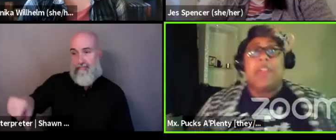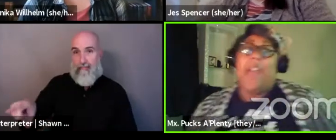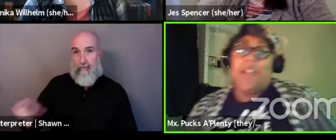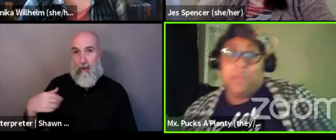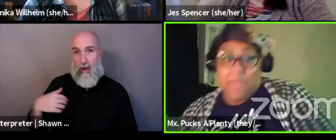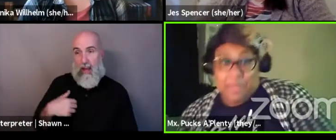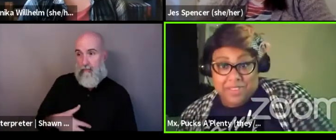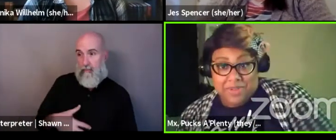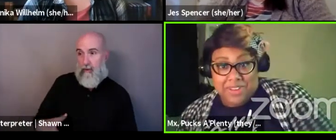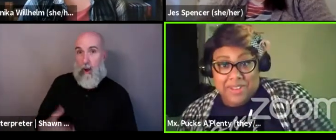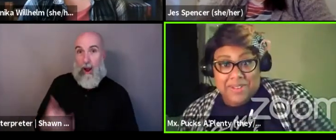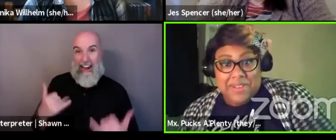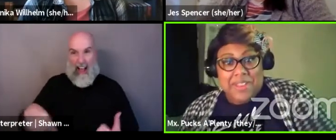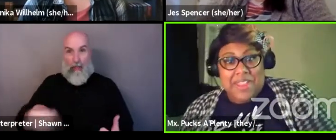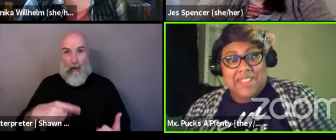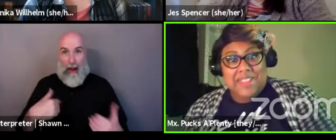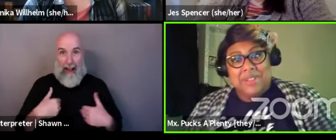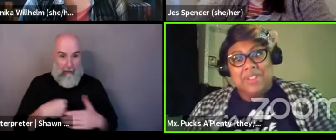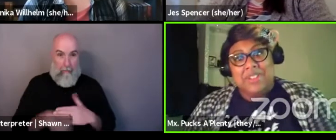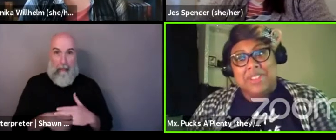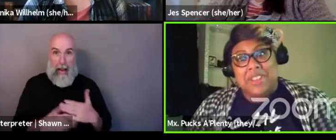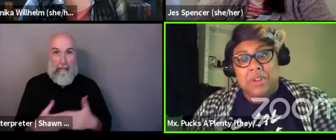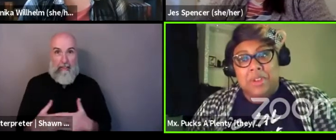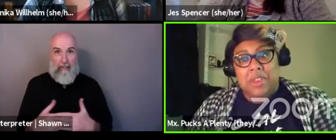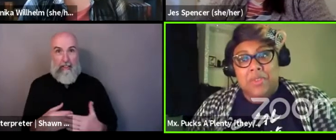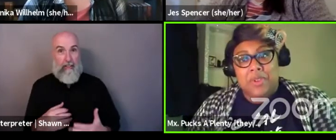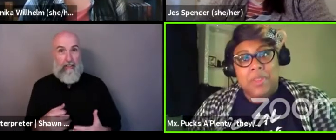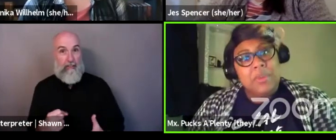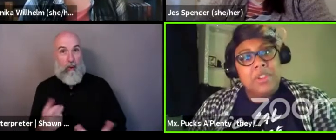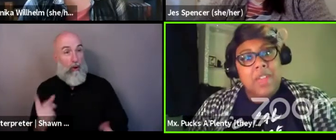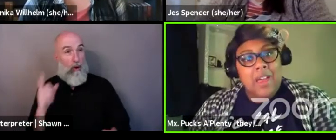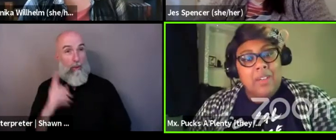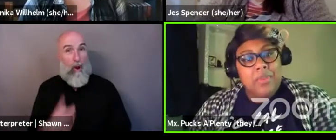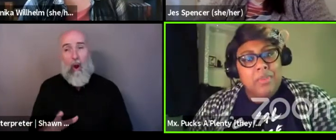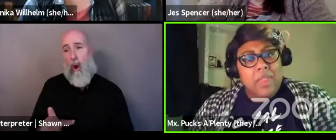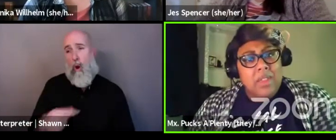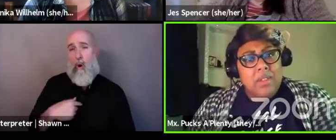babies or now having babies right now. And so it's just, you know, and you hear folks say,